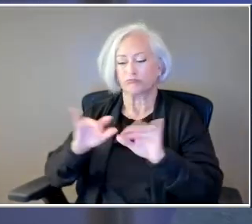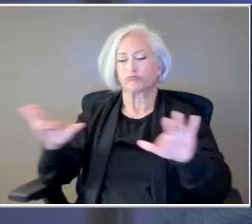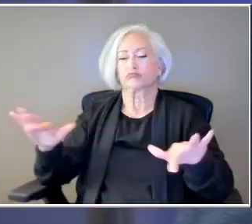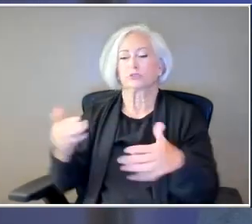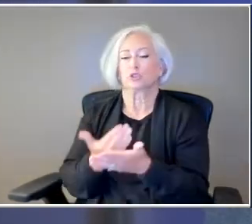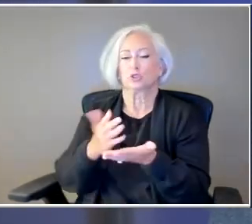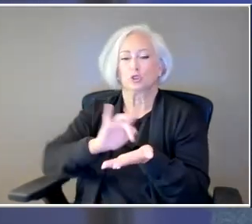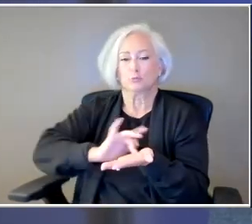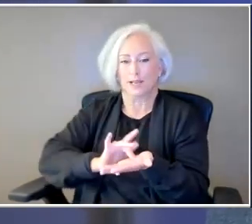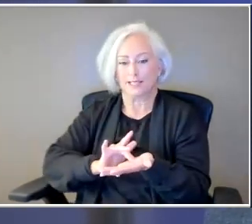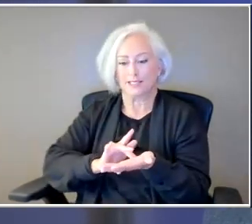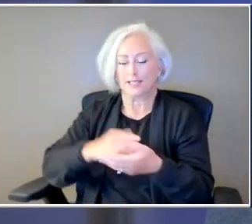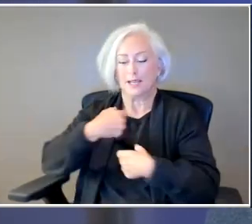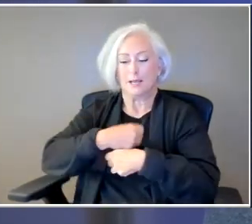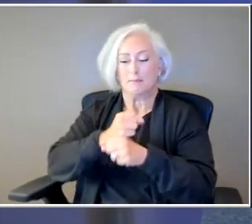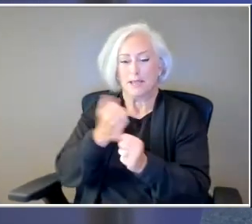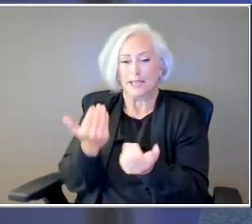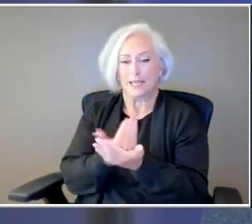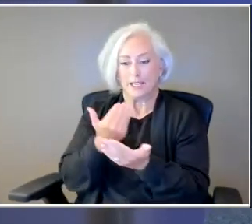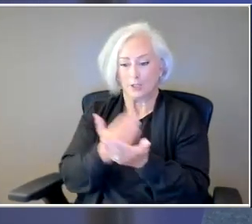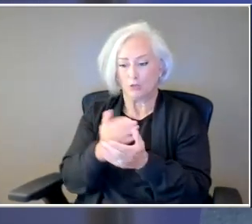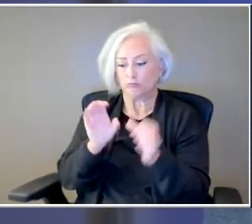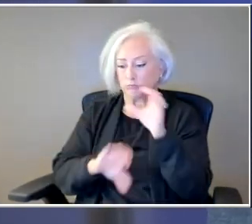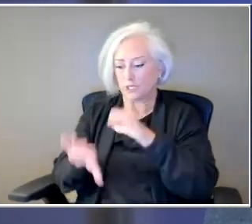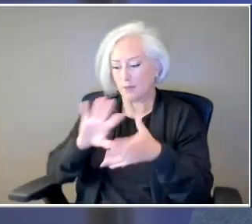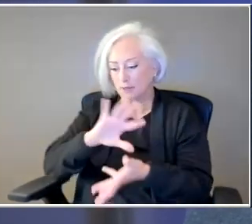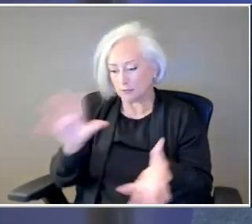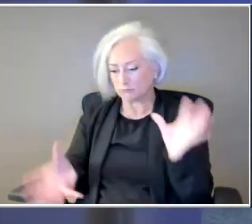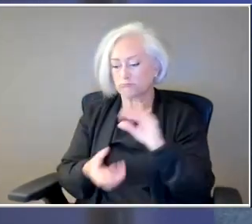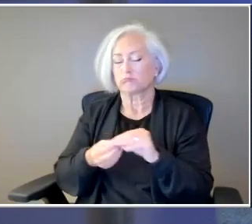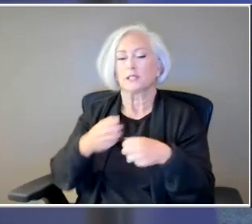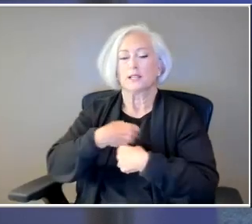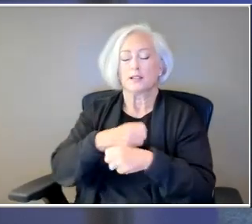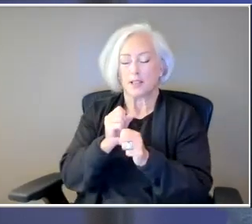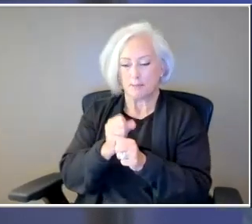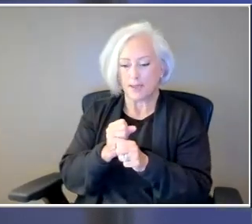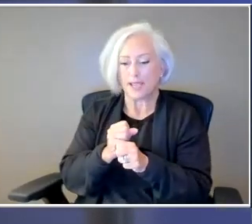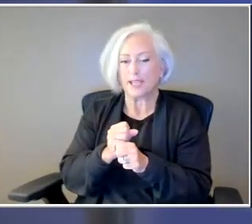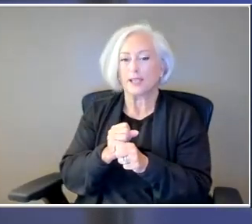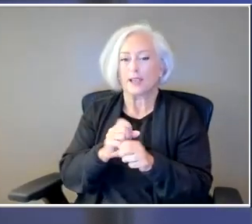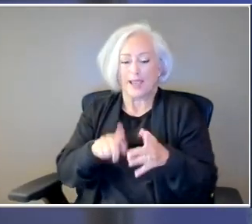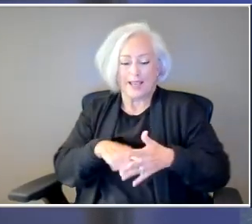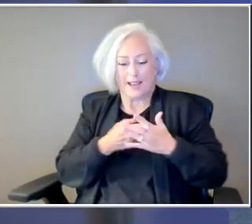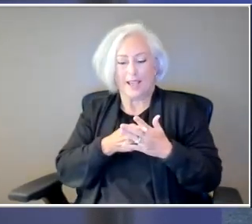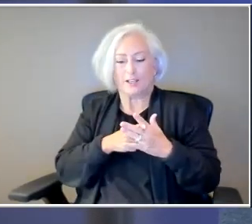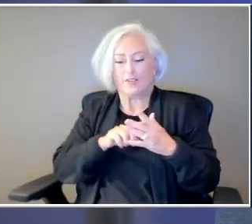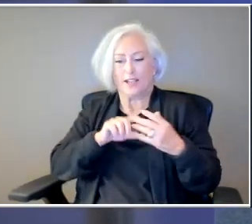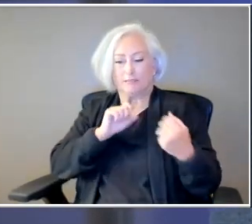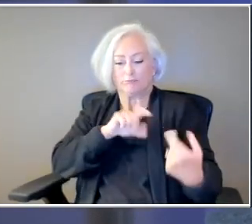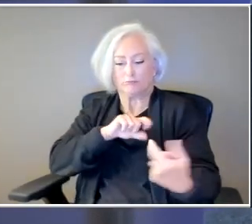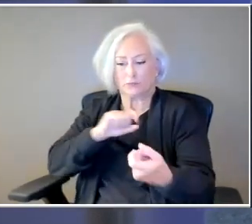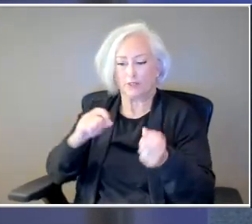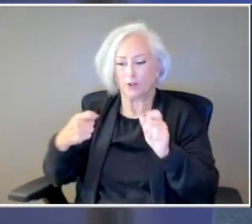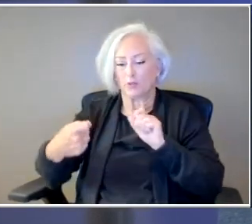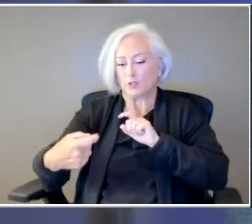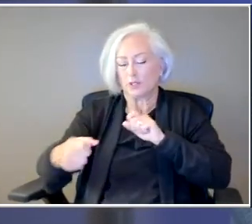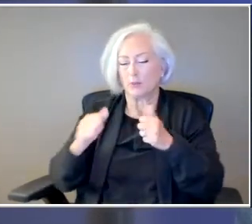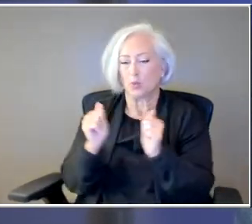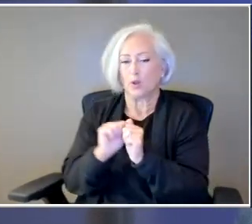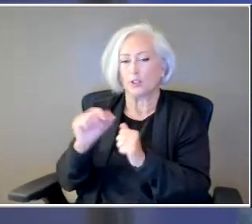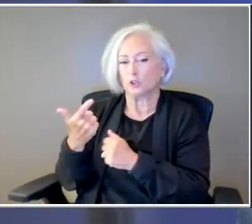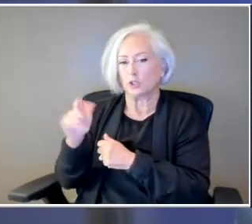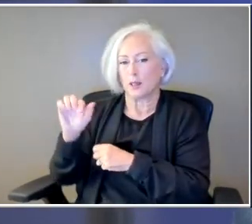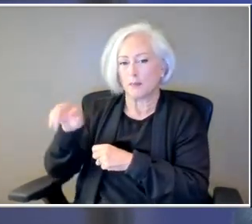put different hormones or different antagonize or activate different receptors along with GLP-1. So the most recent one is